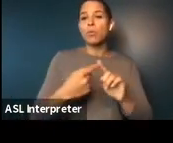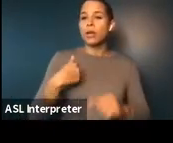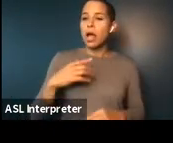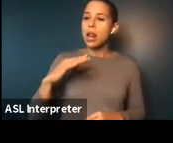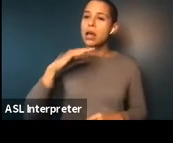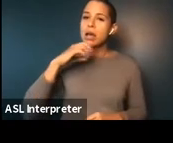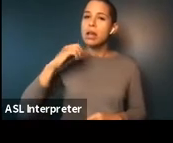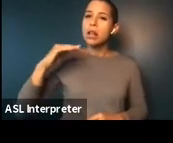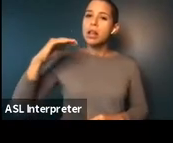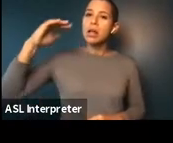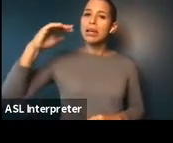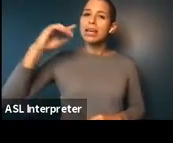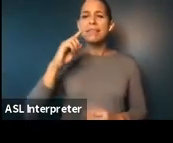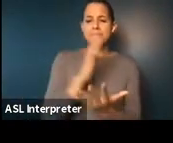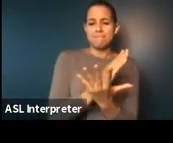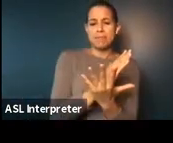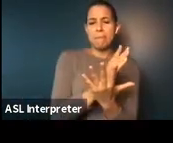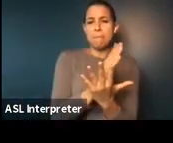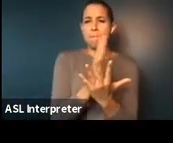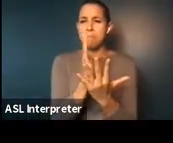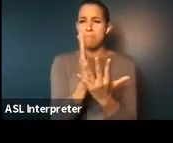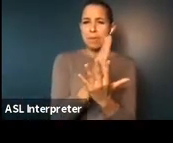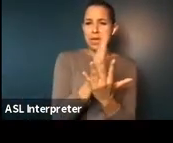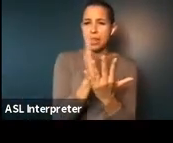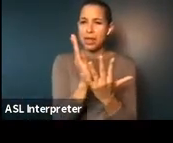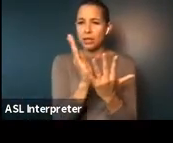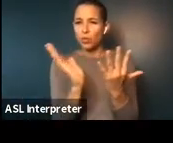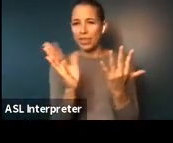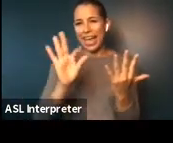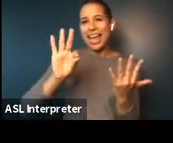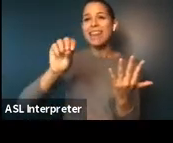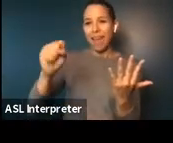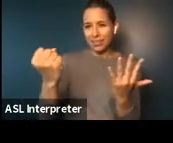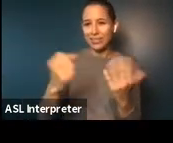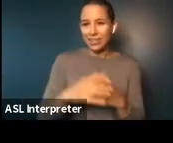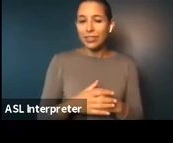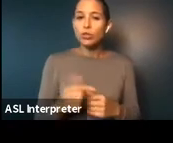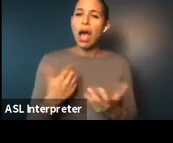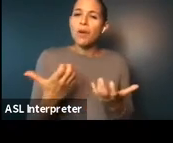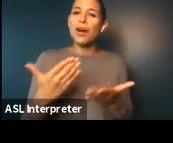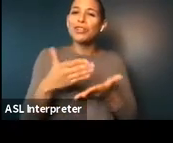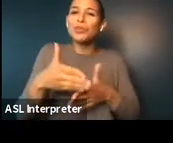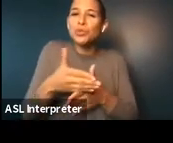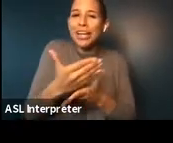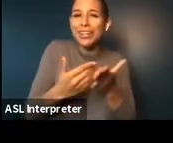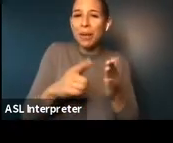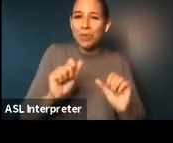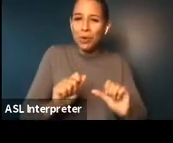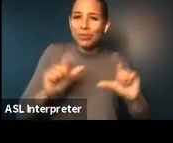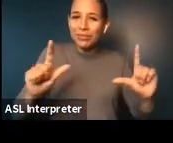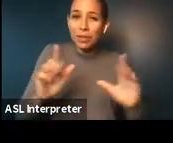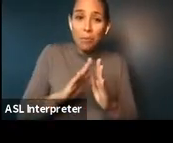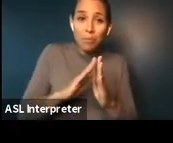nineties. So I wanted to share some of the texts, um, from that time. Um, whether those were,